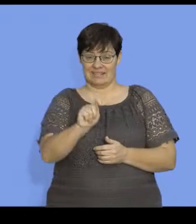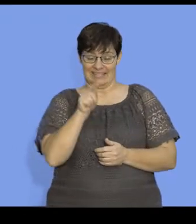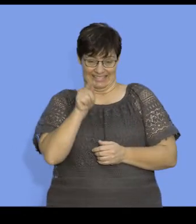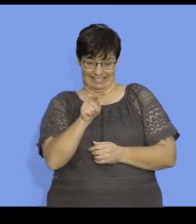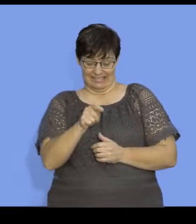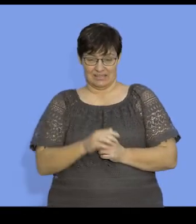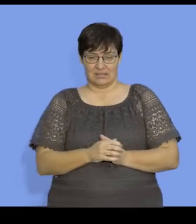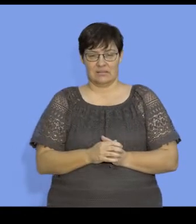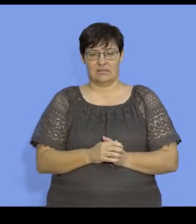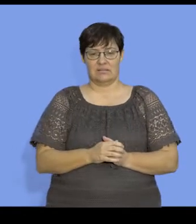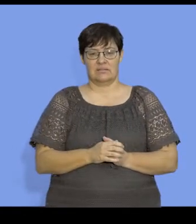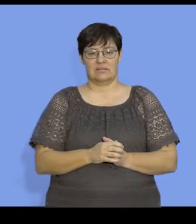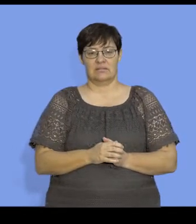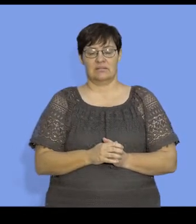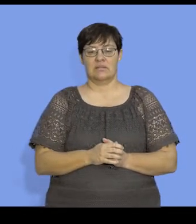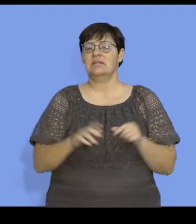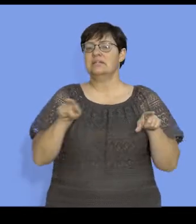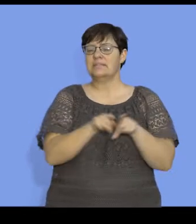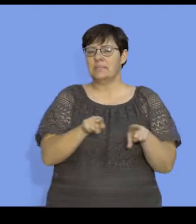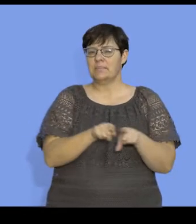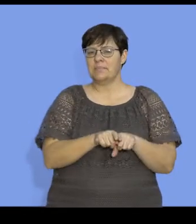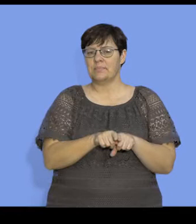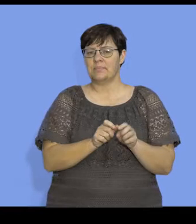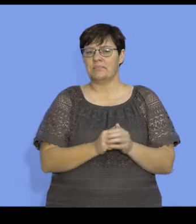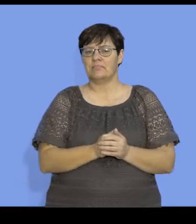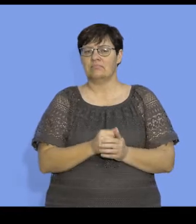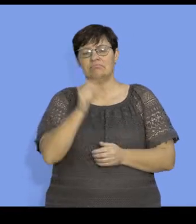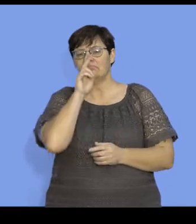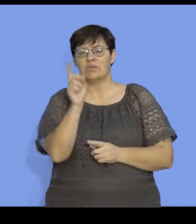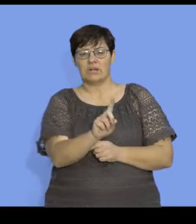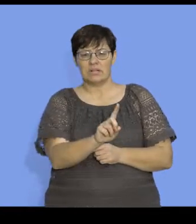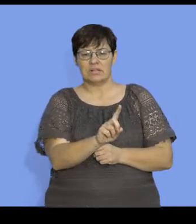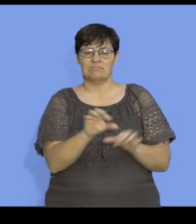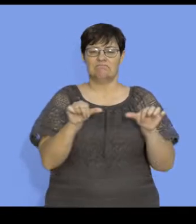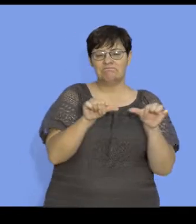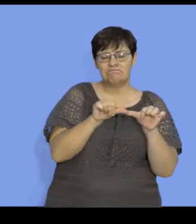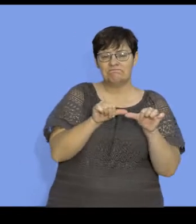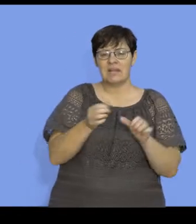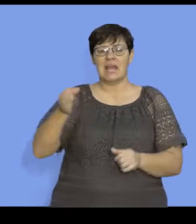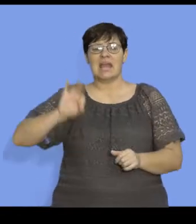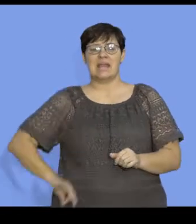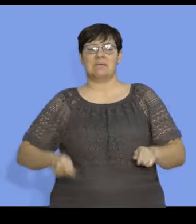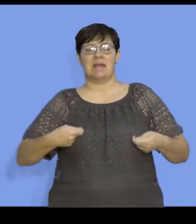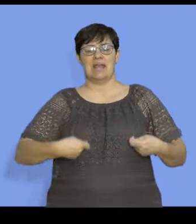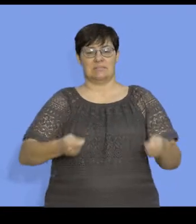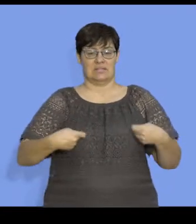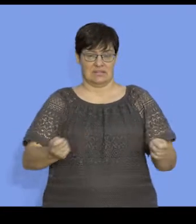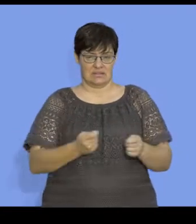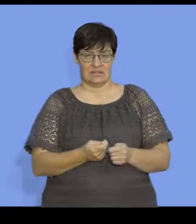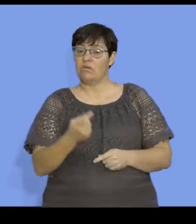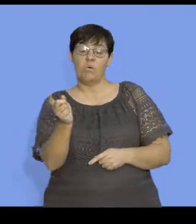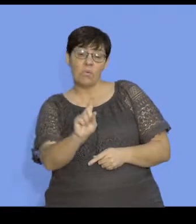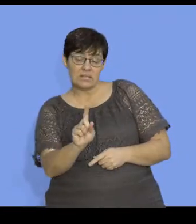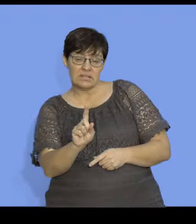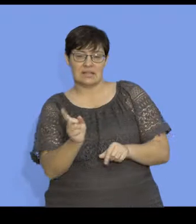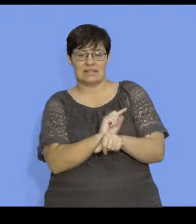Okay, and it also looks out for the estimated income and expenses for